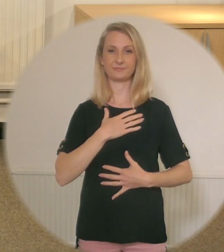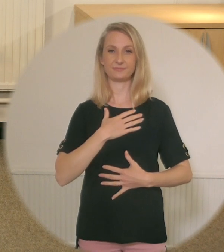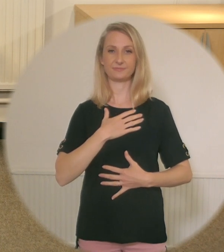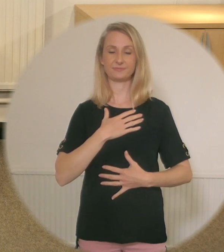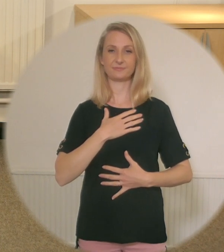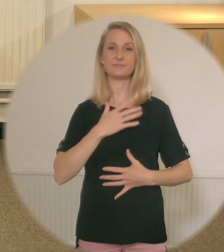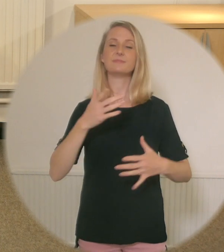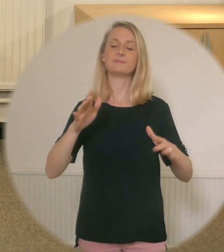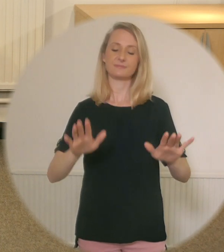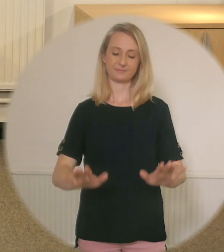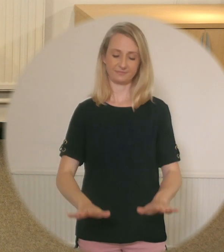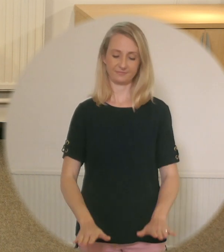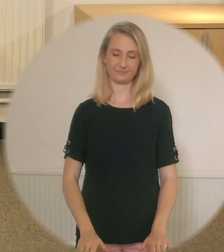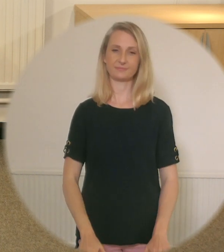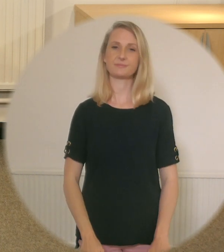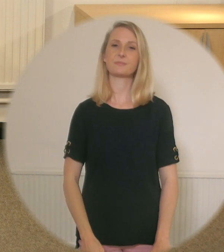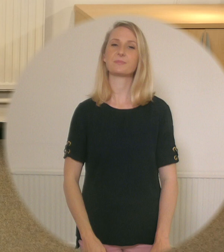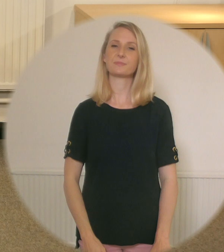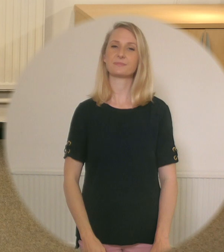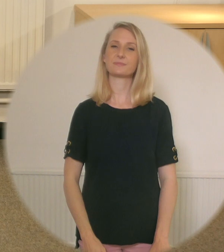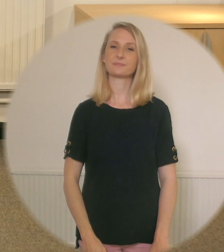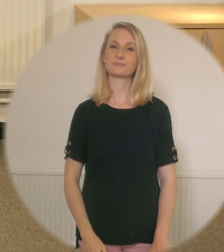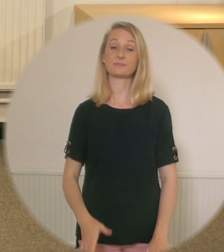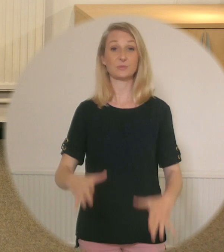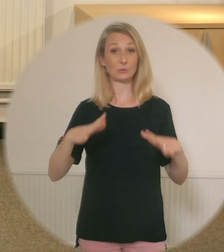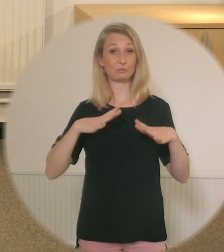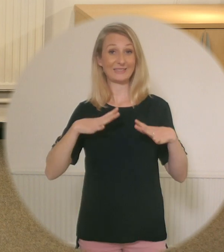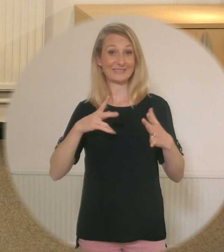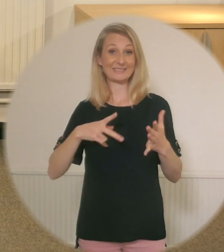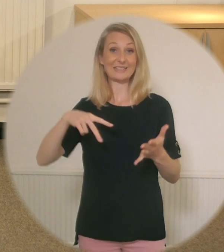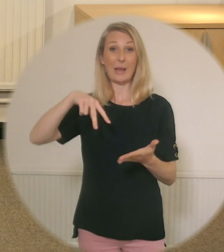And then the hands come down, and we're going to get ready to stand up.